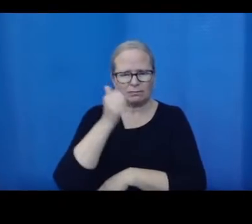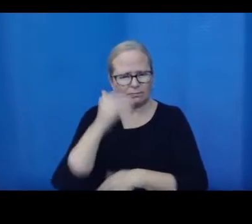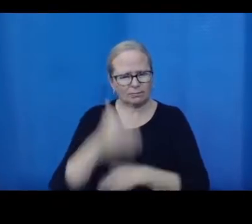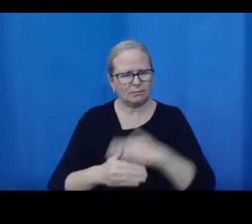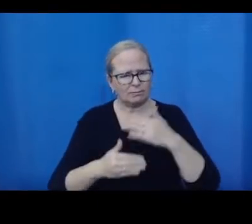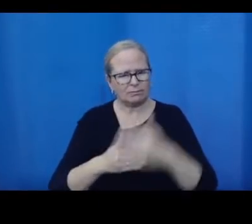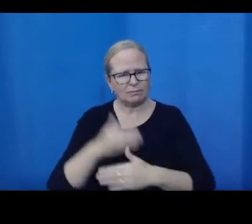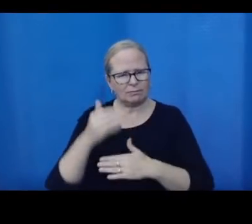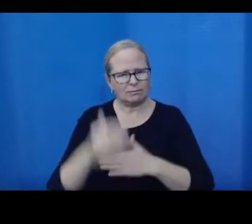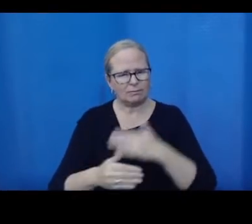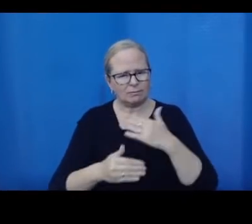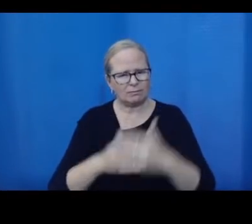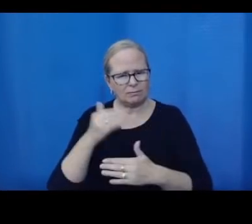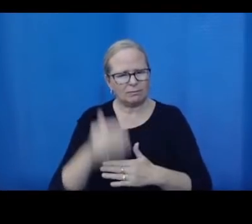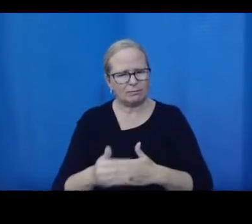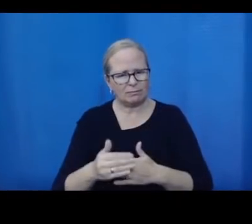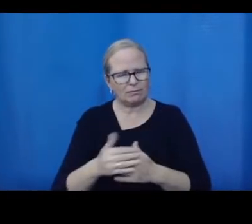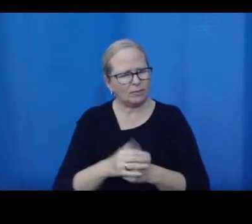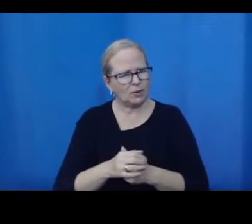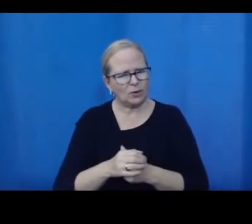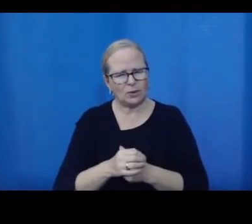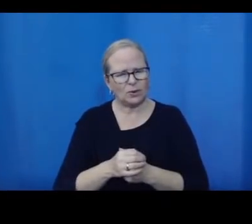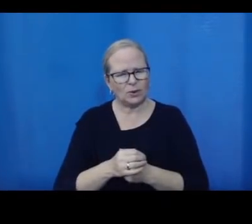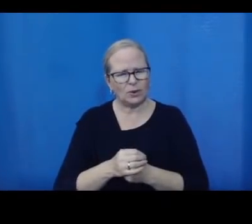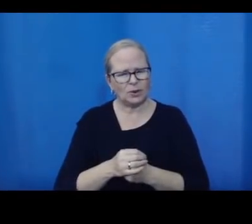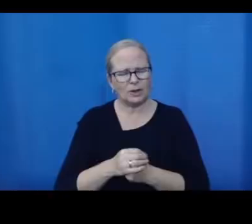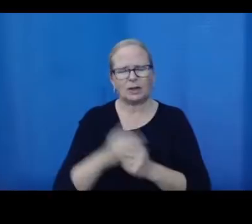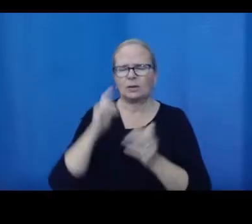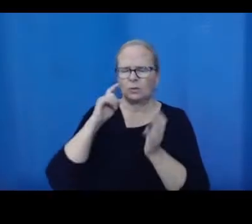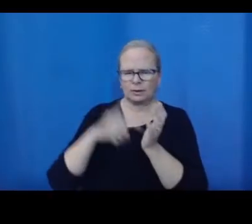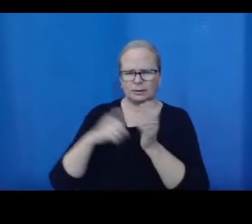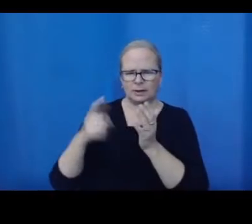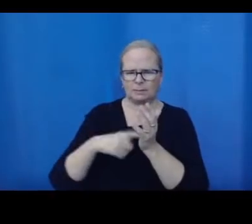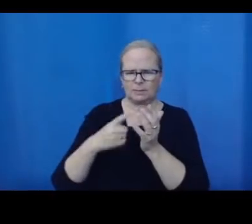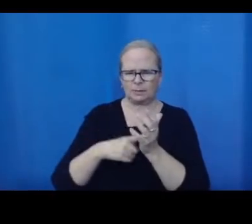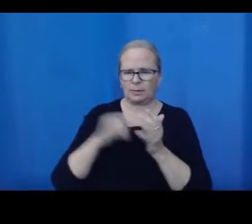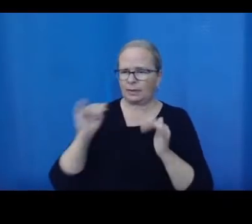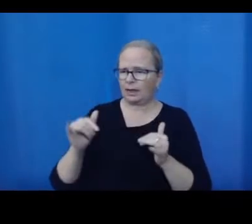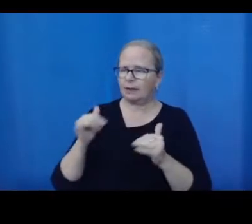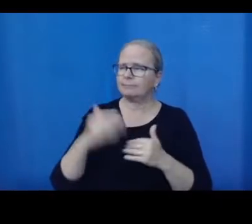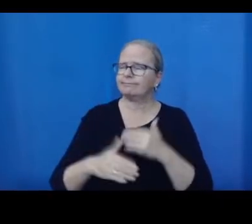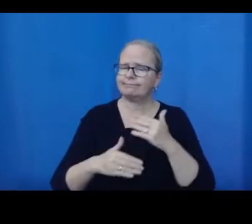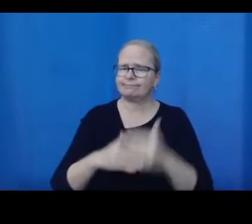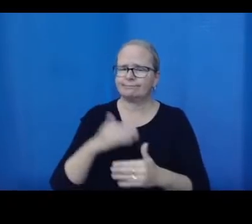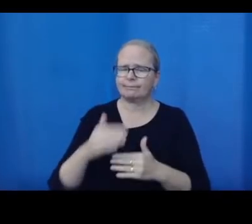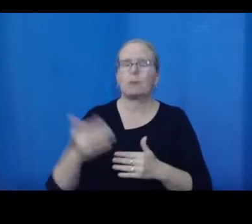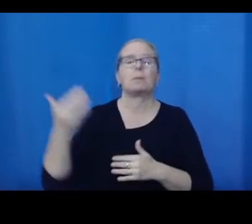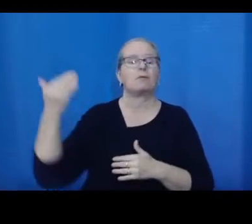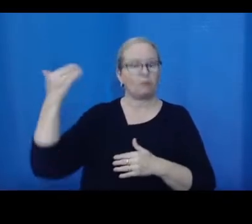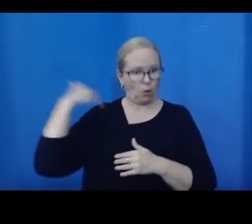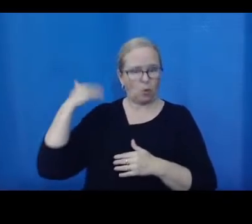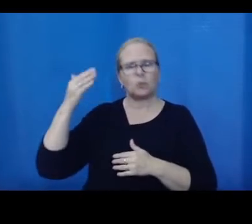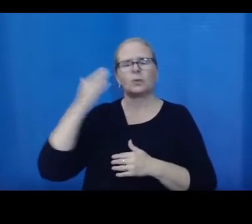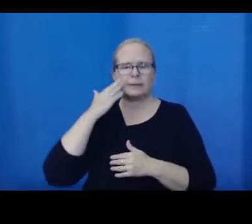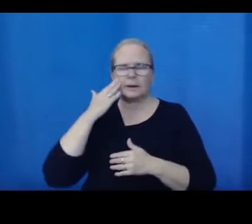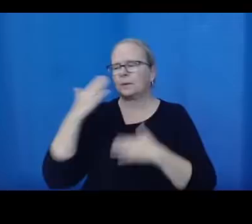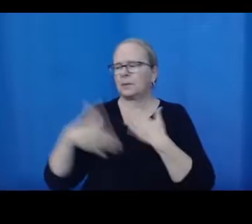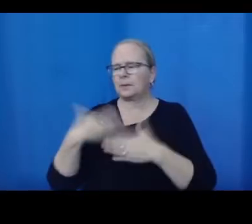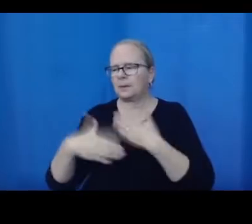so much heavier over the last 6 weeks than they were the 6 weeks